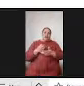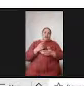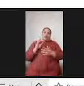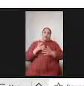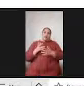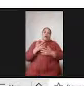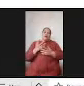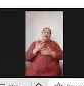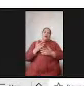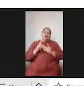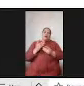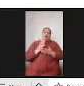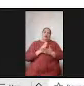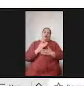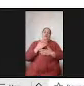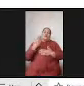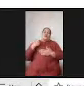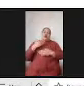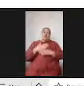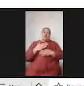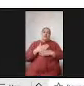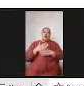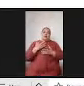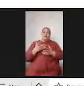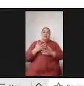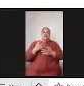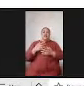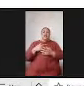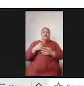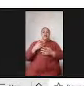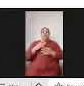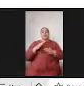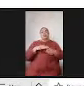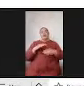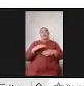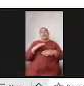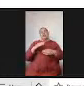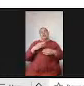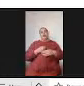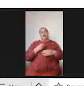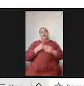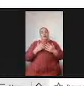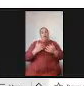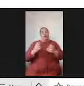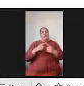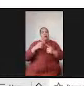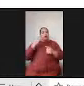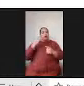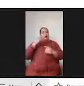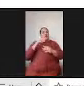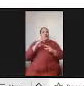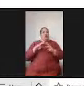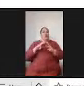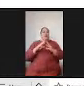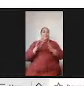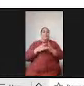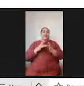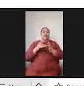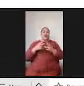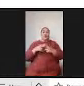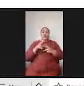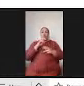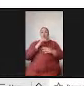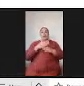runs. I used to work in my previous life, I used to work for the Scottish Youth Parliament. So I know that tool, and it's a web-based tool that's built on their